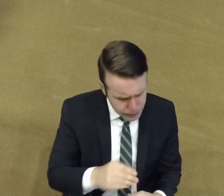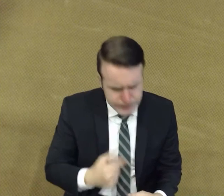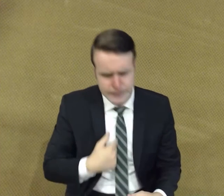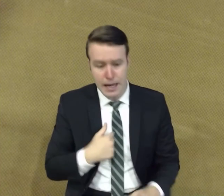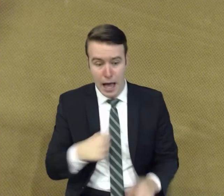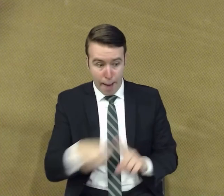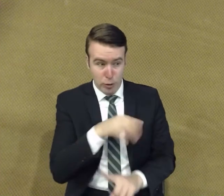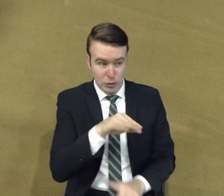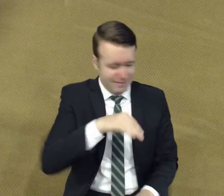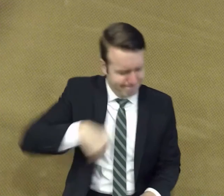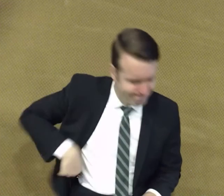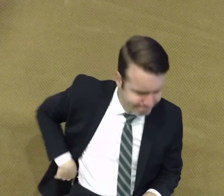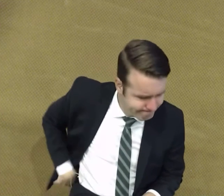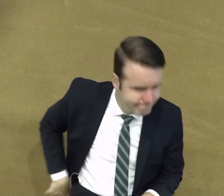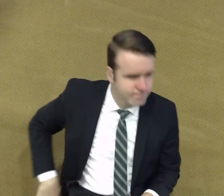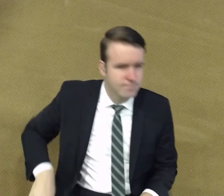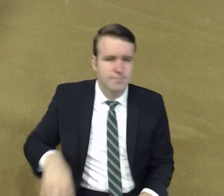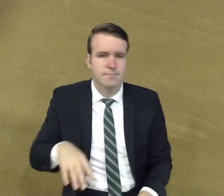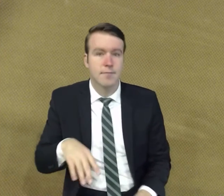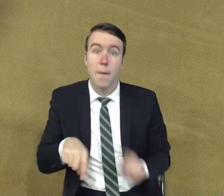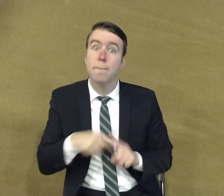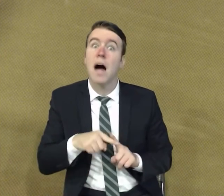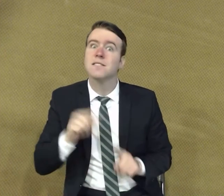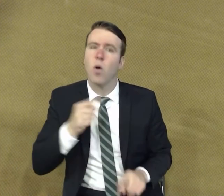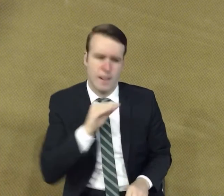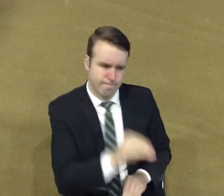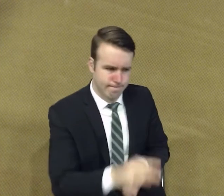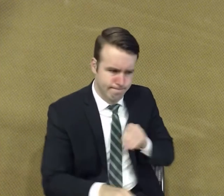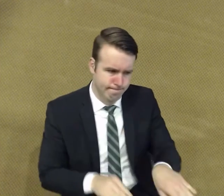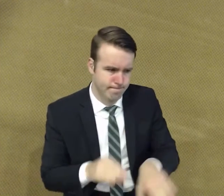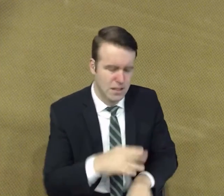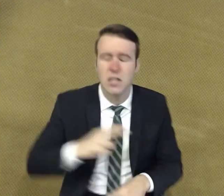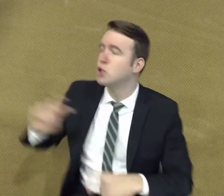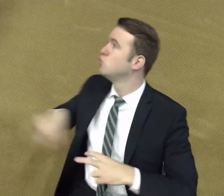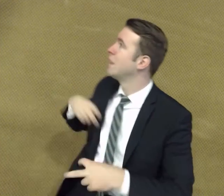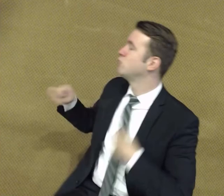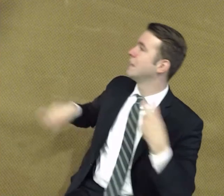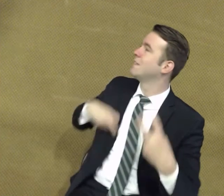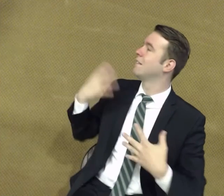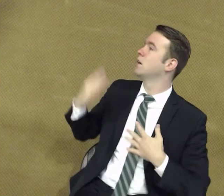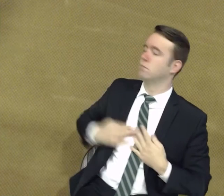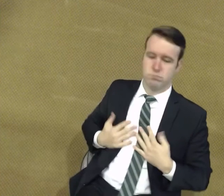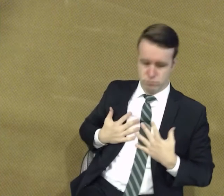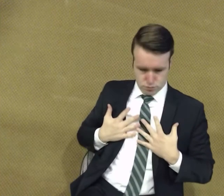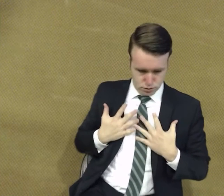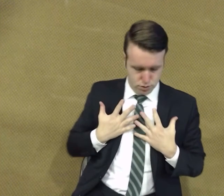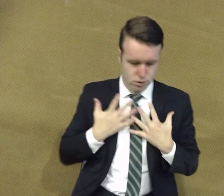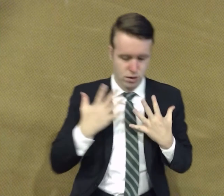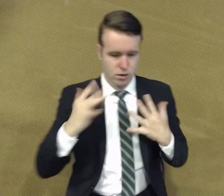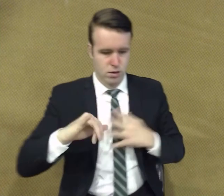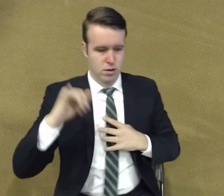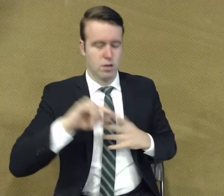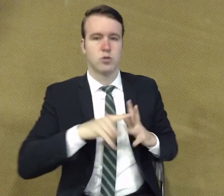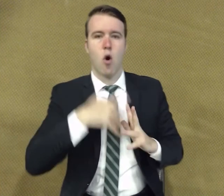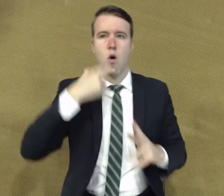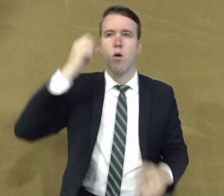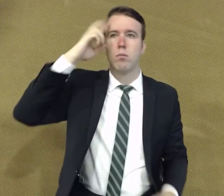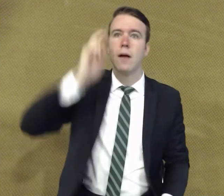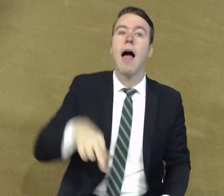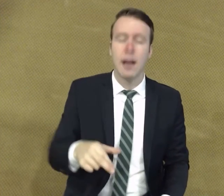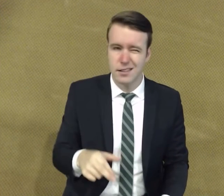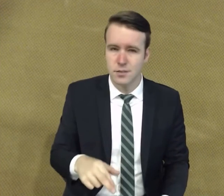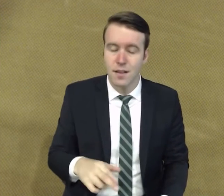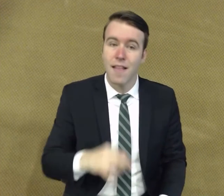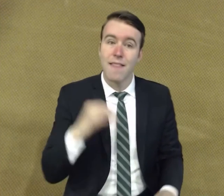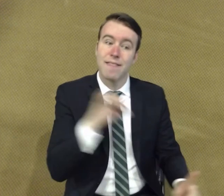putting abuse, and not all of that stuff transfers to that child and comes out in 100 different ways as it gets older. But